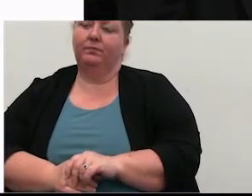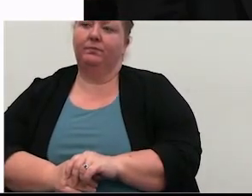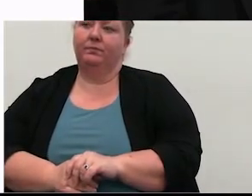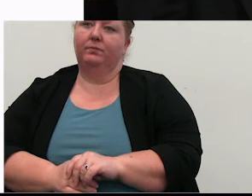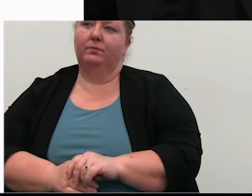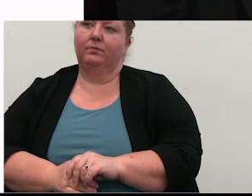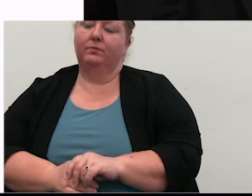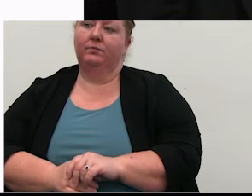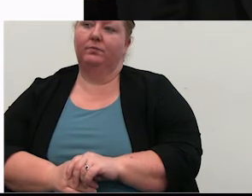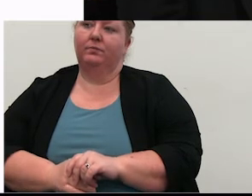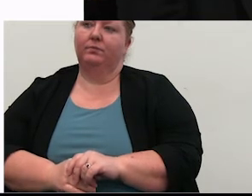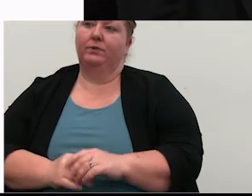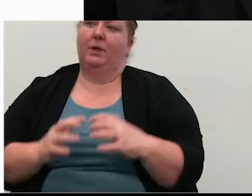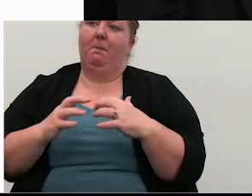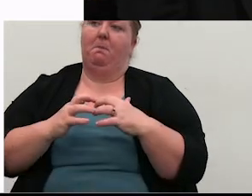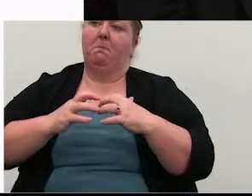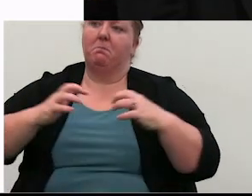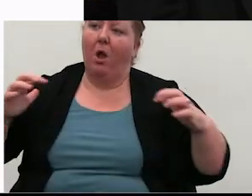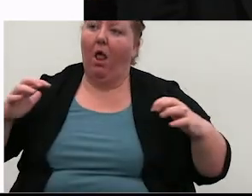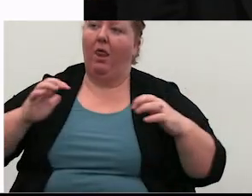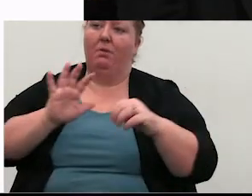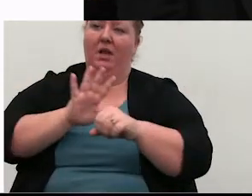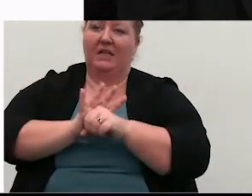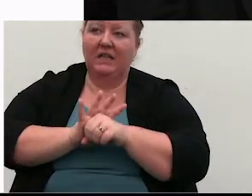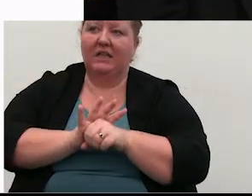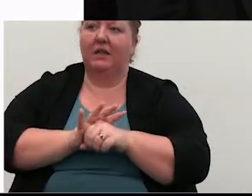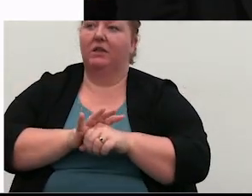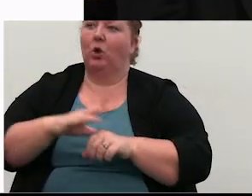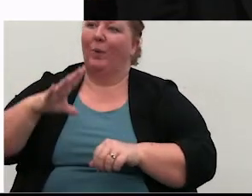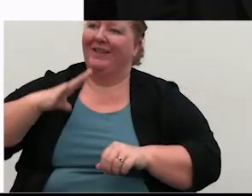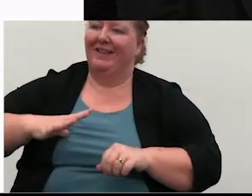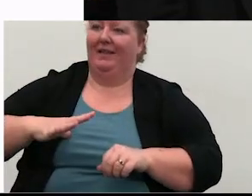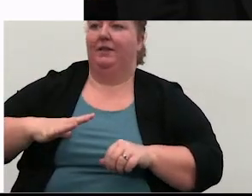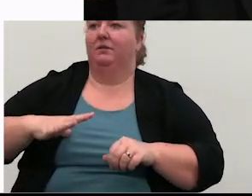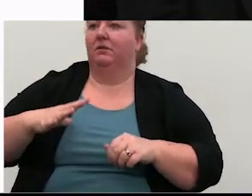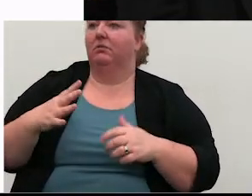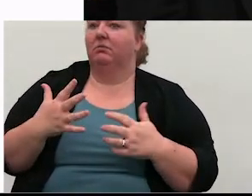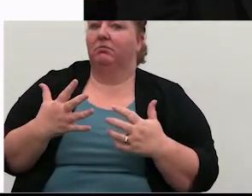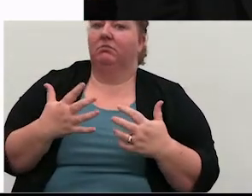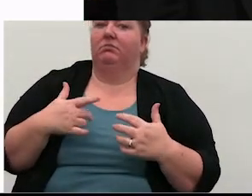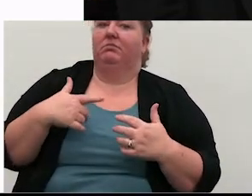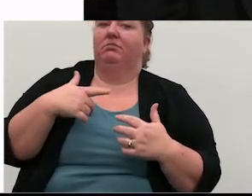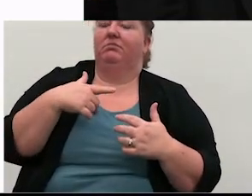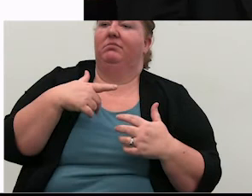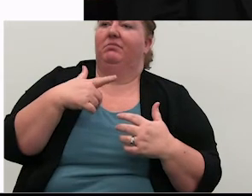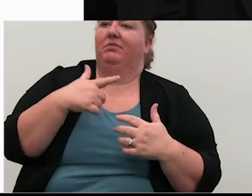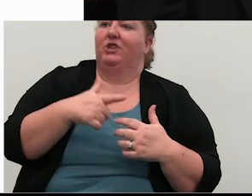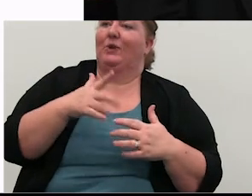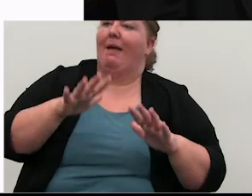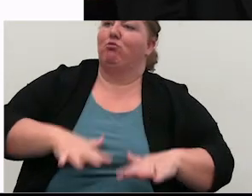Parliament is in gridlock. We need a Conservative majority to get Brexit done, only shown to men.